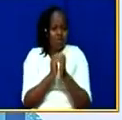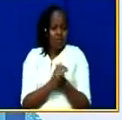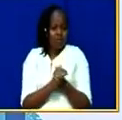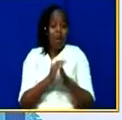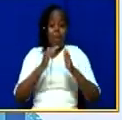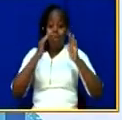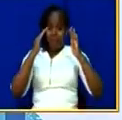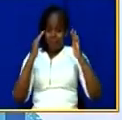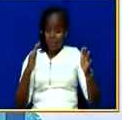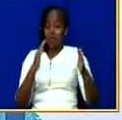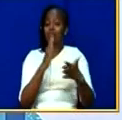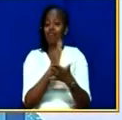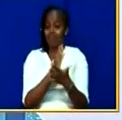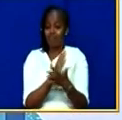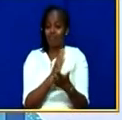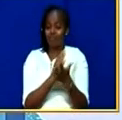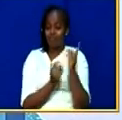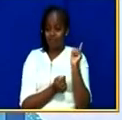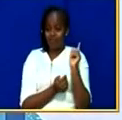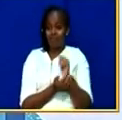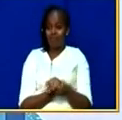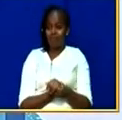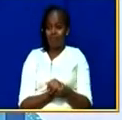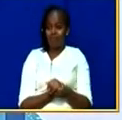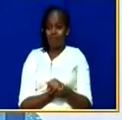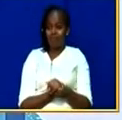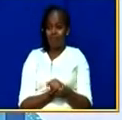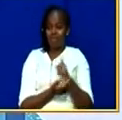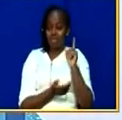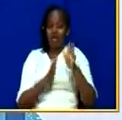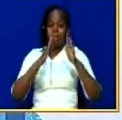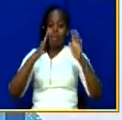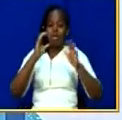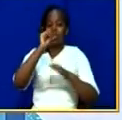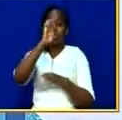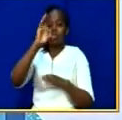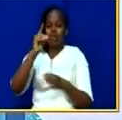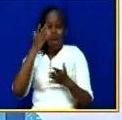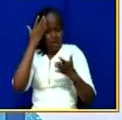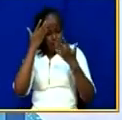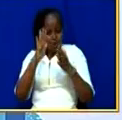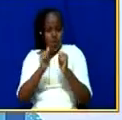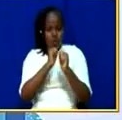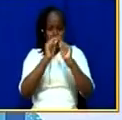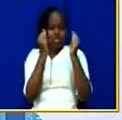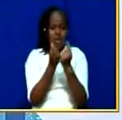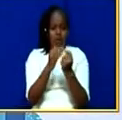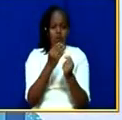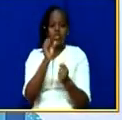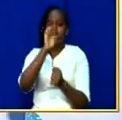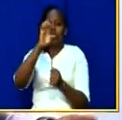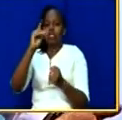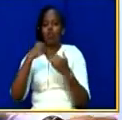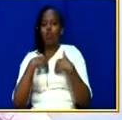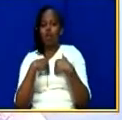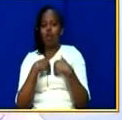That's huge. It's a huge seed. Yes. This is a large seed. Uh-huh. I don't know which type of seeds back at home